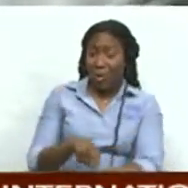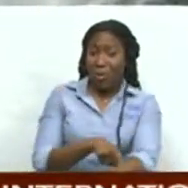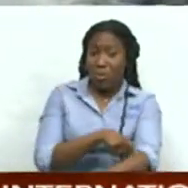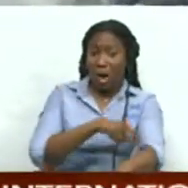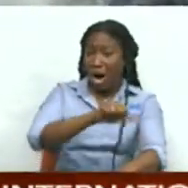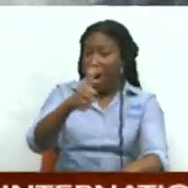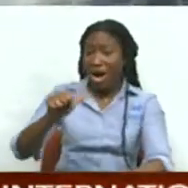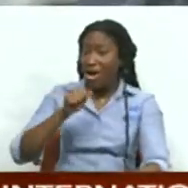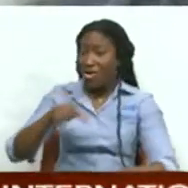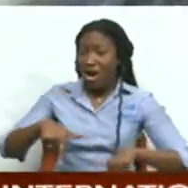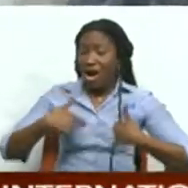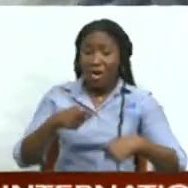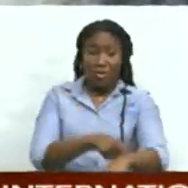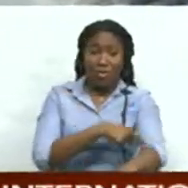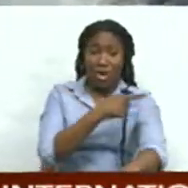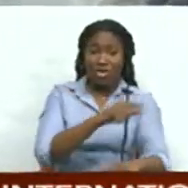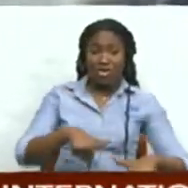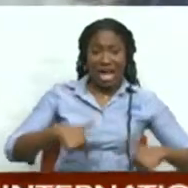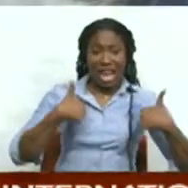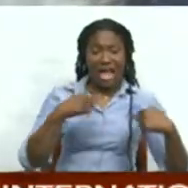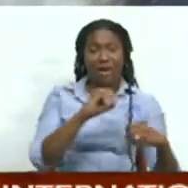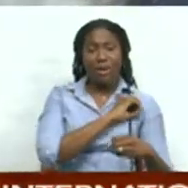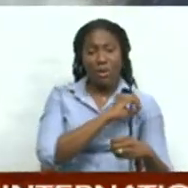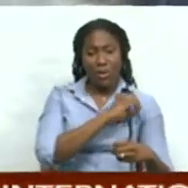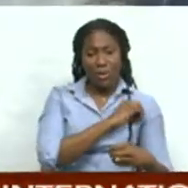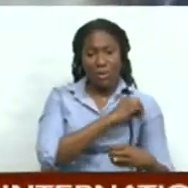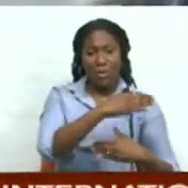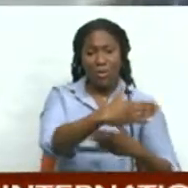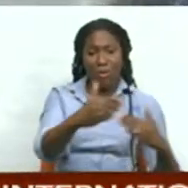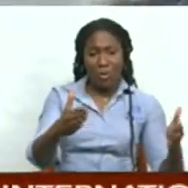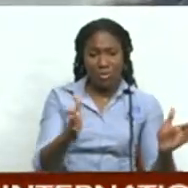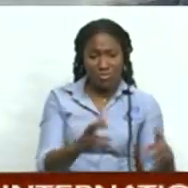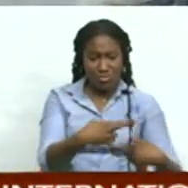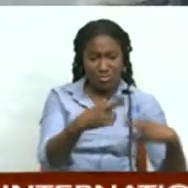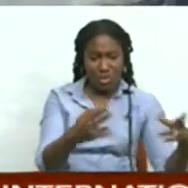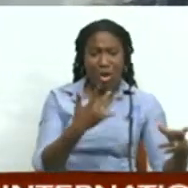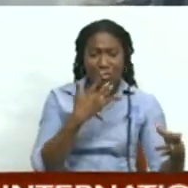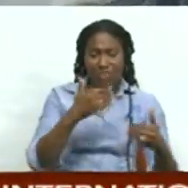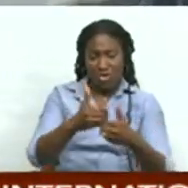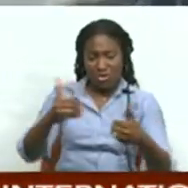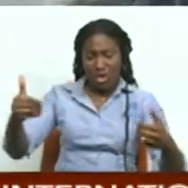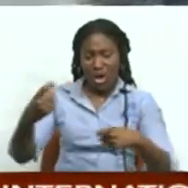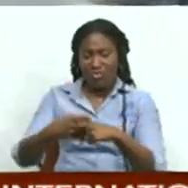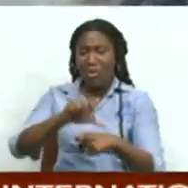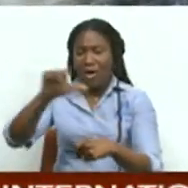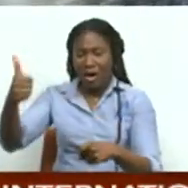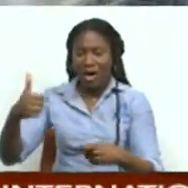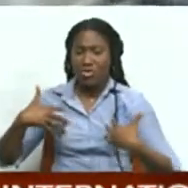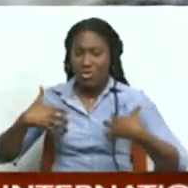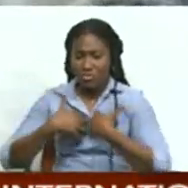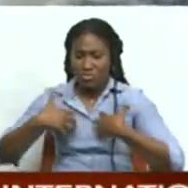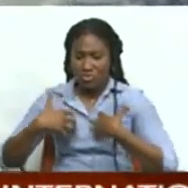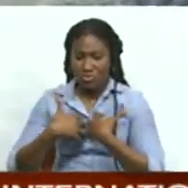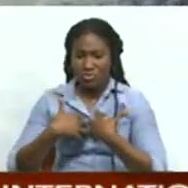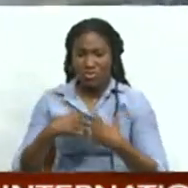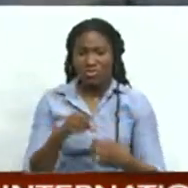in an enclosure of her own and prefers to keep her distance from the zoo's older gorillas in her old